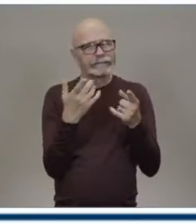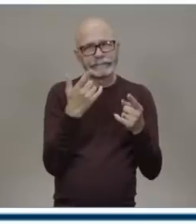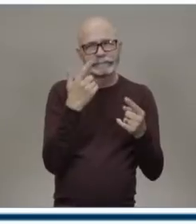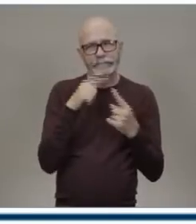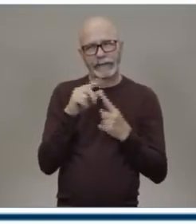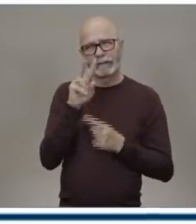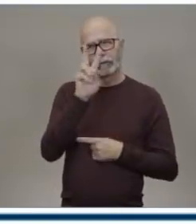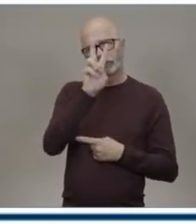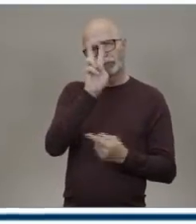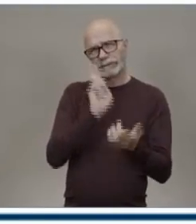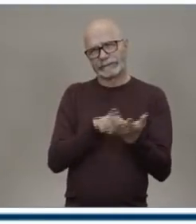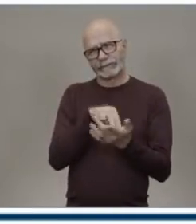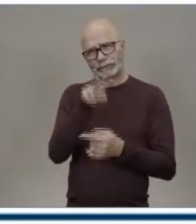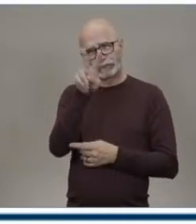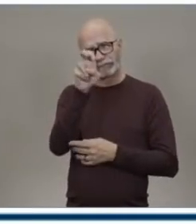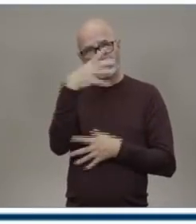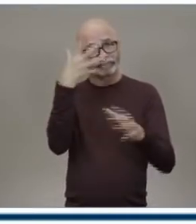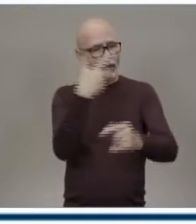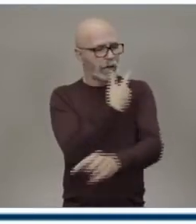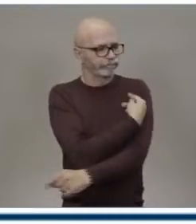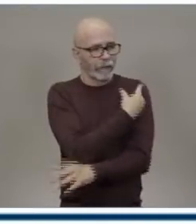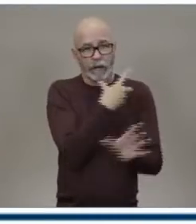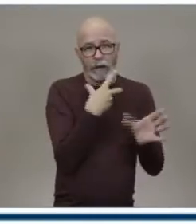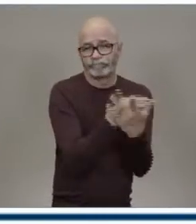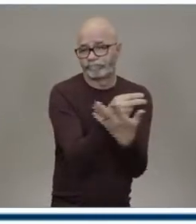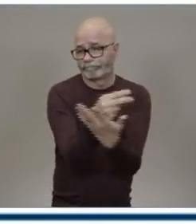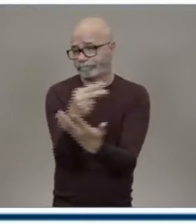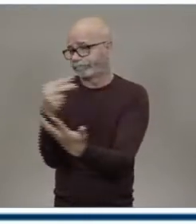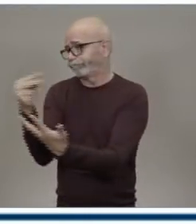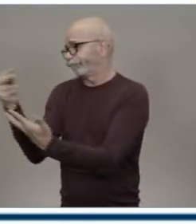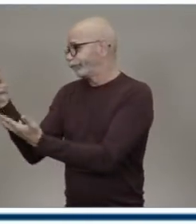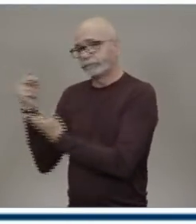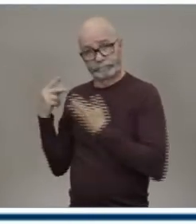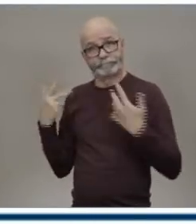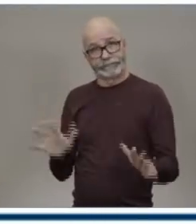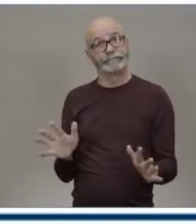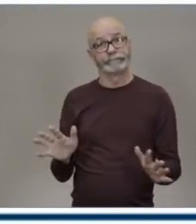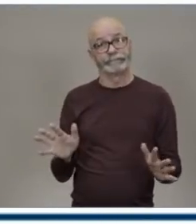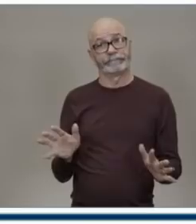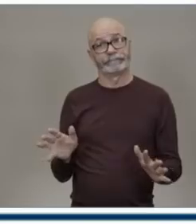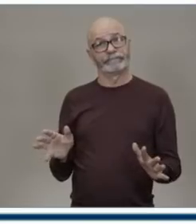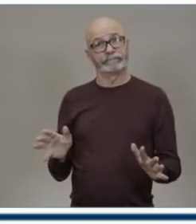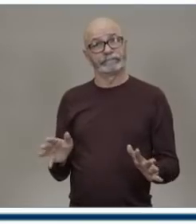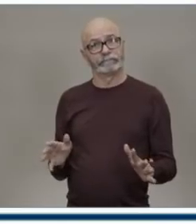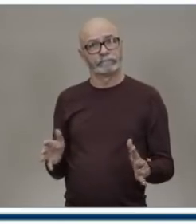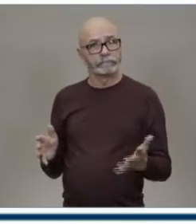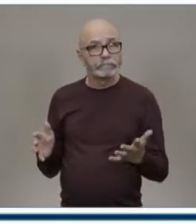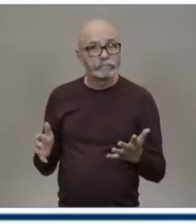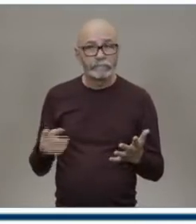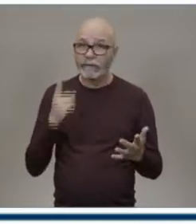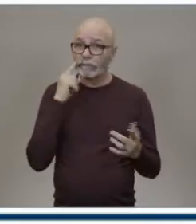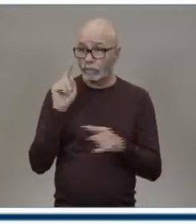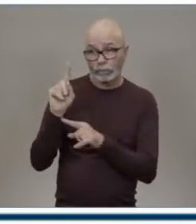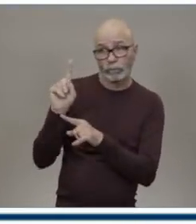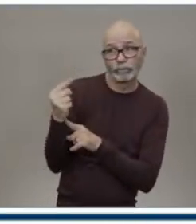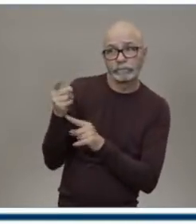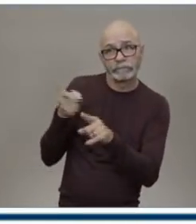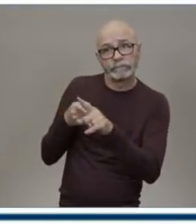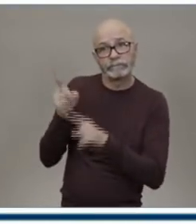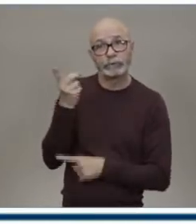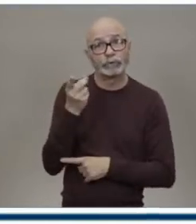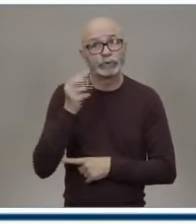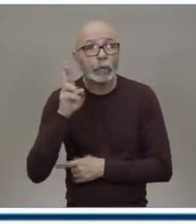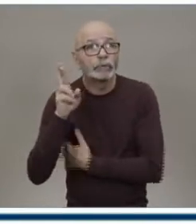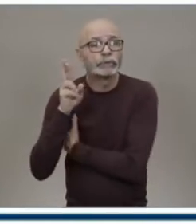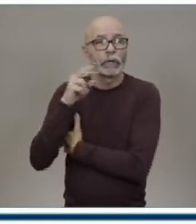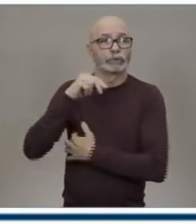Scotians have been vaccinated. Is that all still those in the healthcare industry, or have we started with long-term care yet?